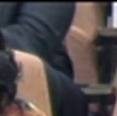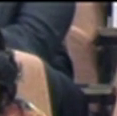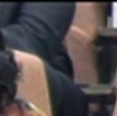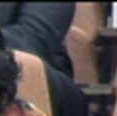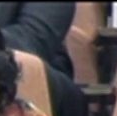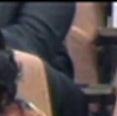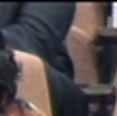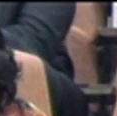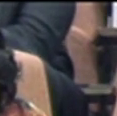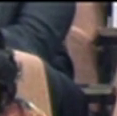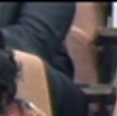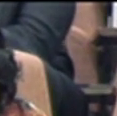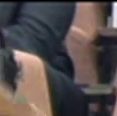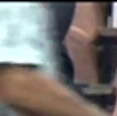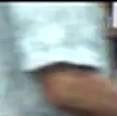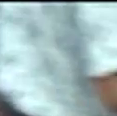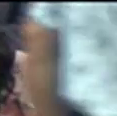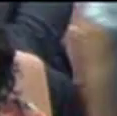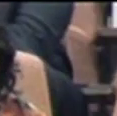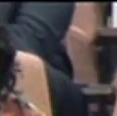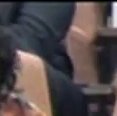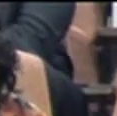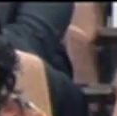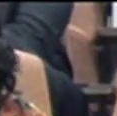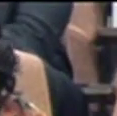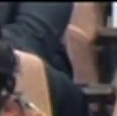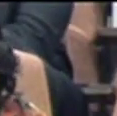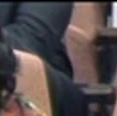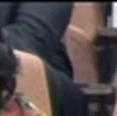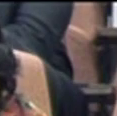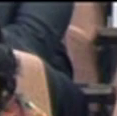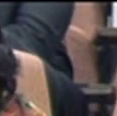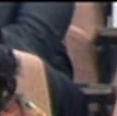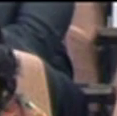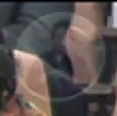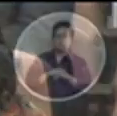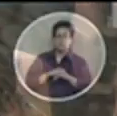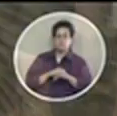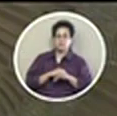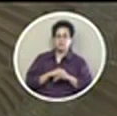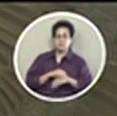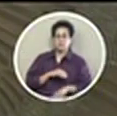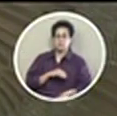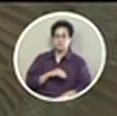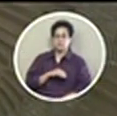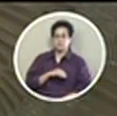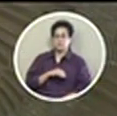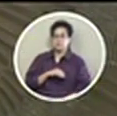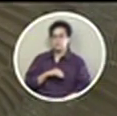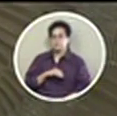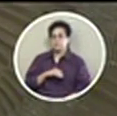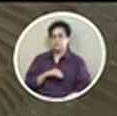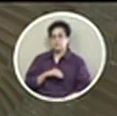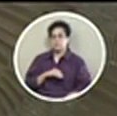council approves this, it will constitute the formal offer from the City of El Paso to Mr. Gonzalez. All right, with that,